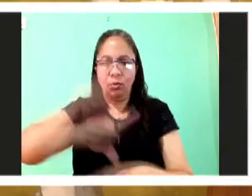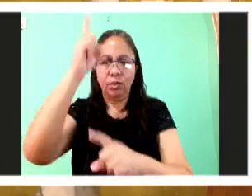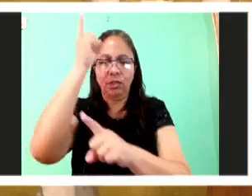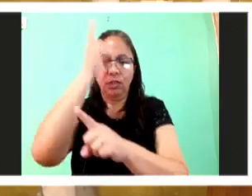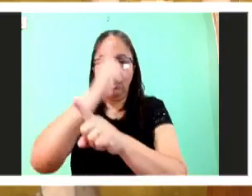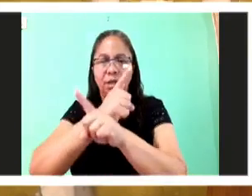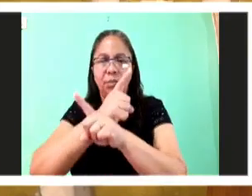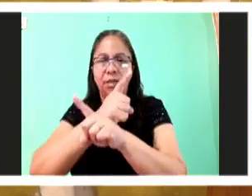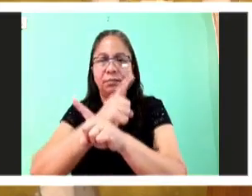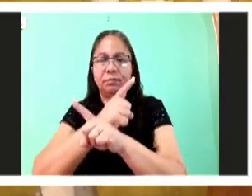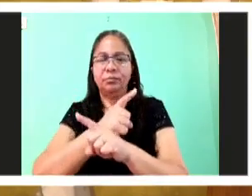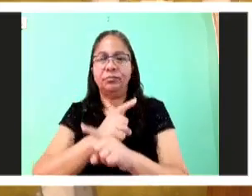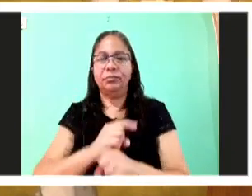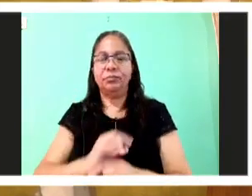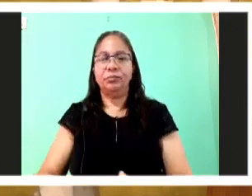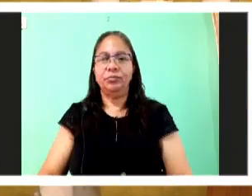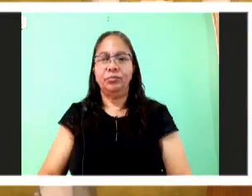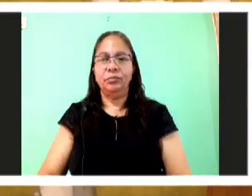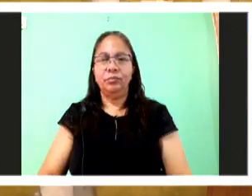Amen.